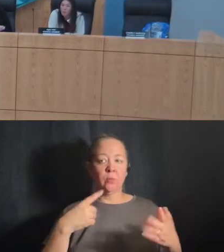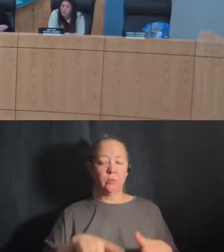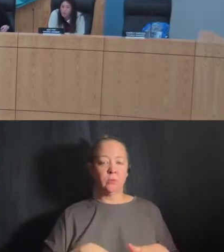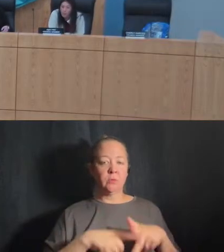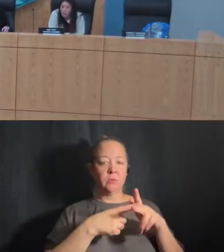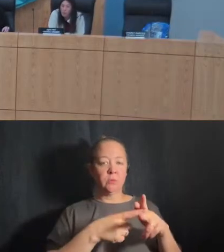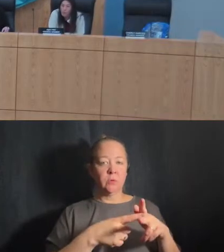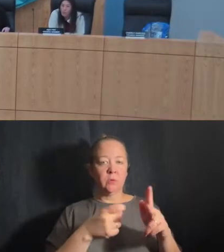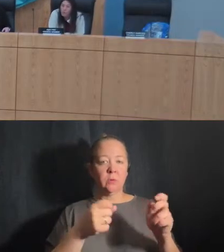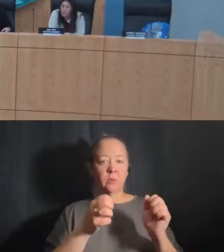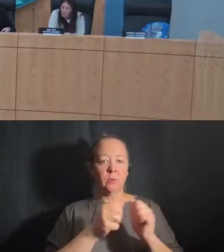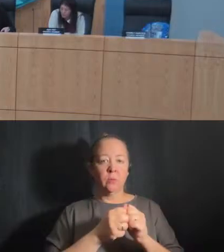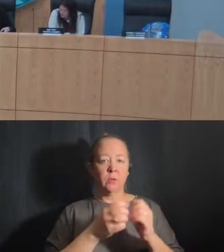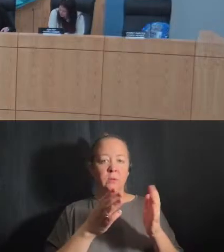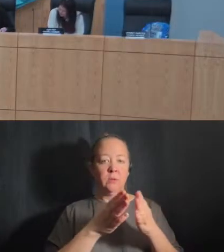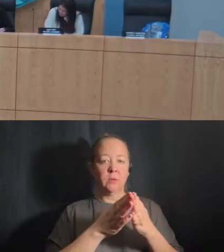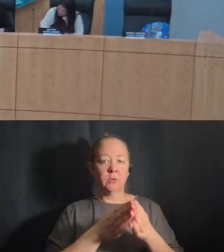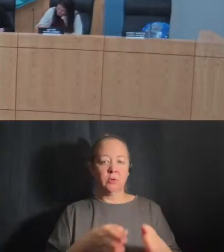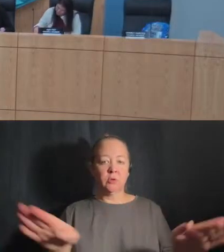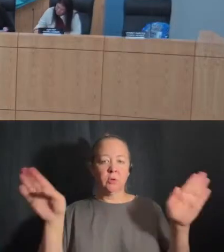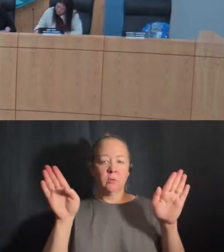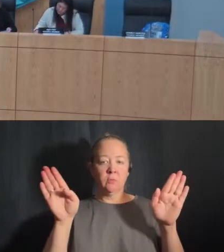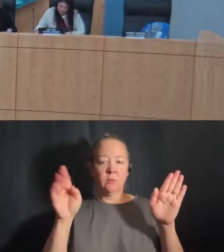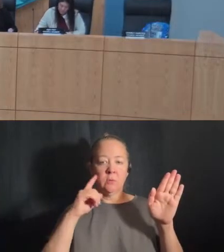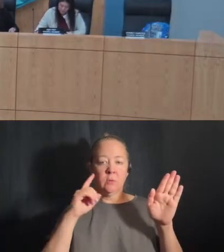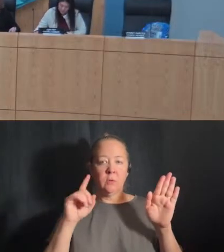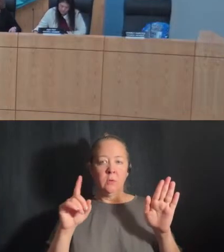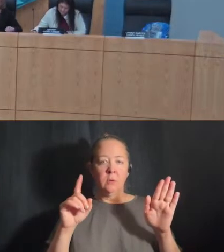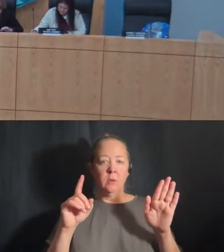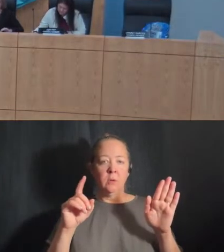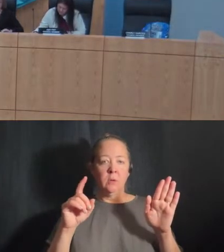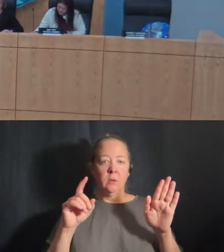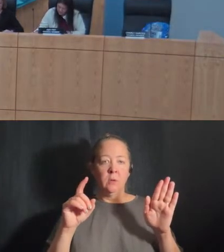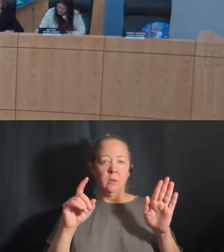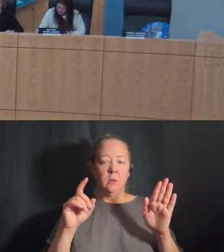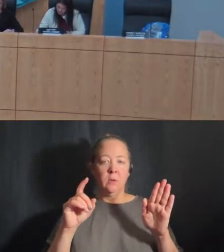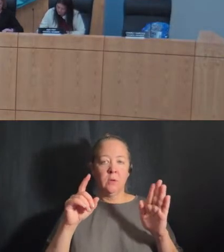Activities Divisions. Ms. White, if you can share the screen, please.